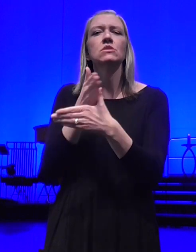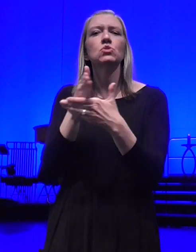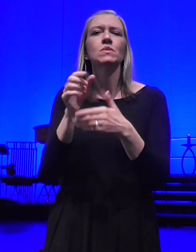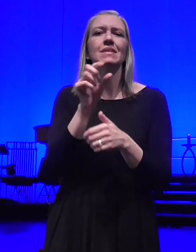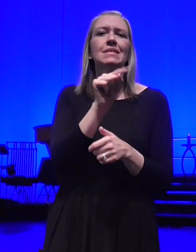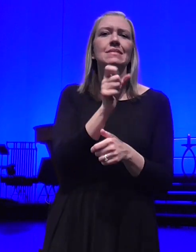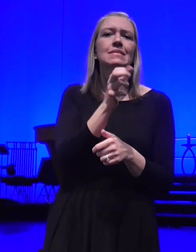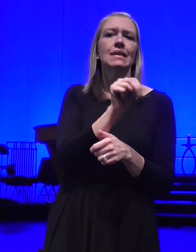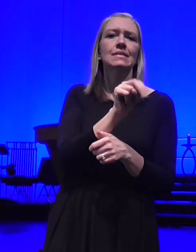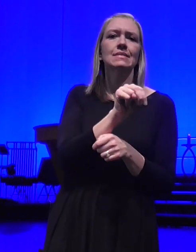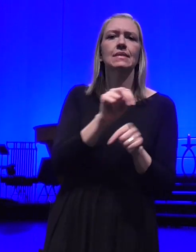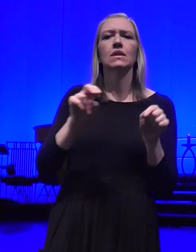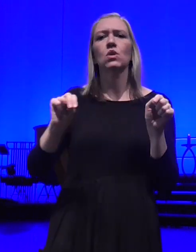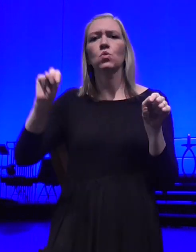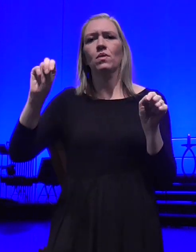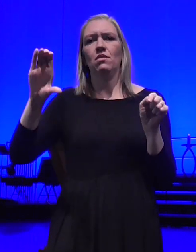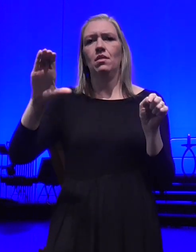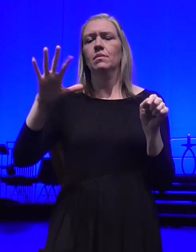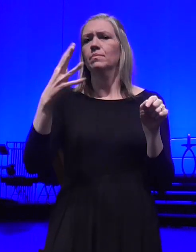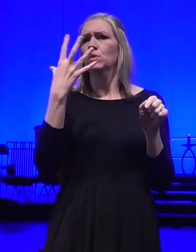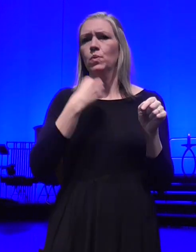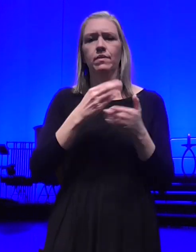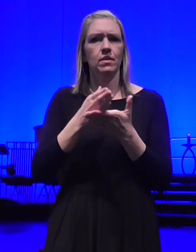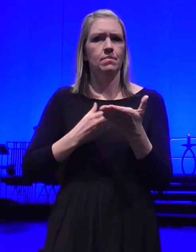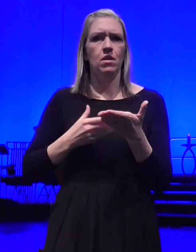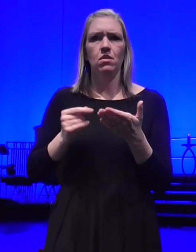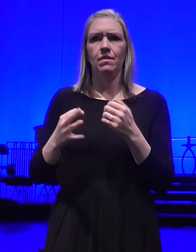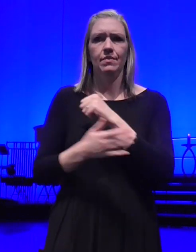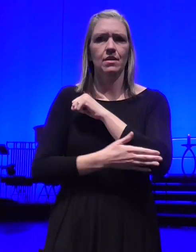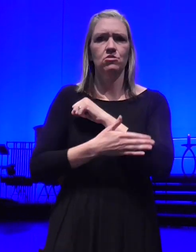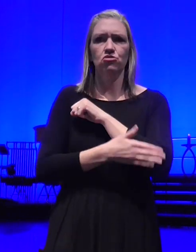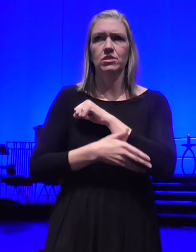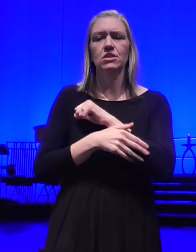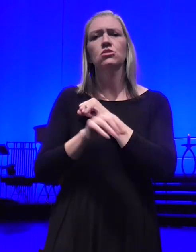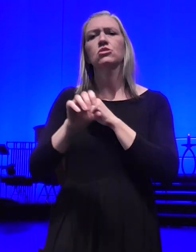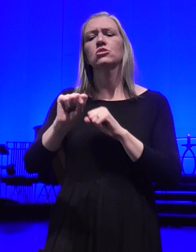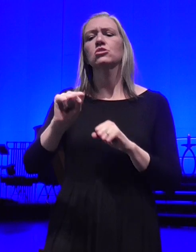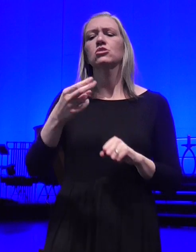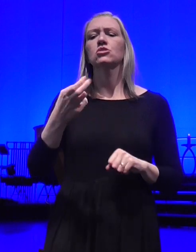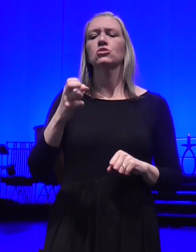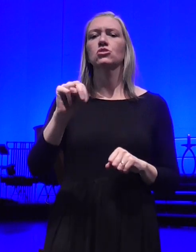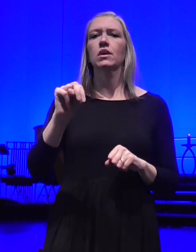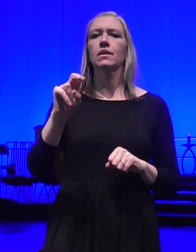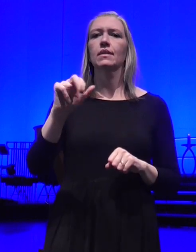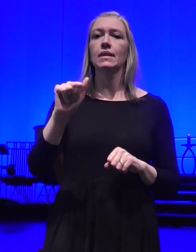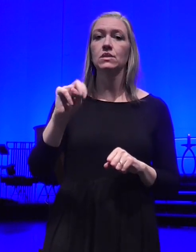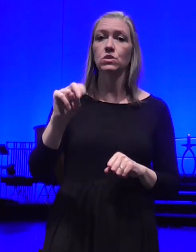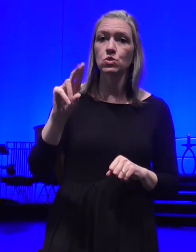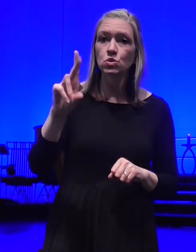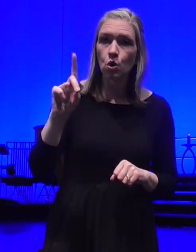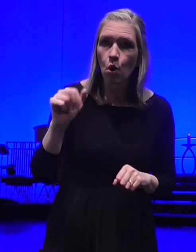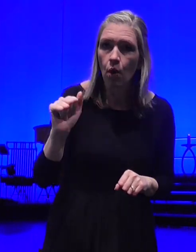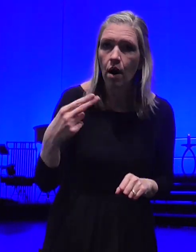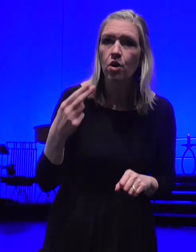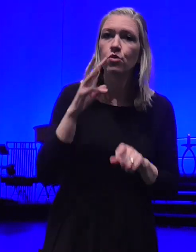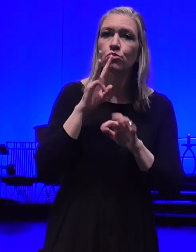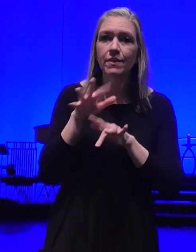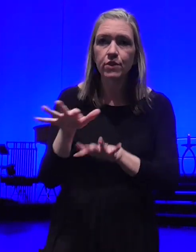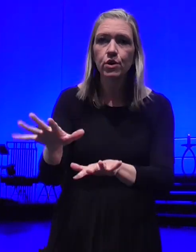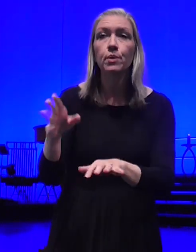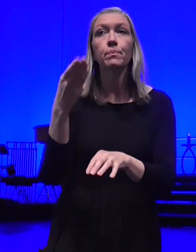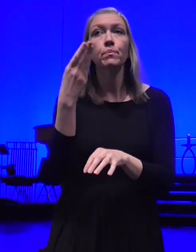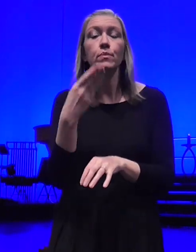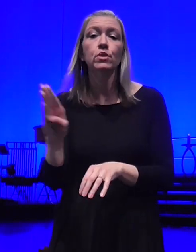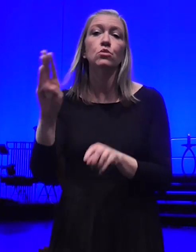Tennessee and North Carolina. It's a beautiful part of our country. Shenandoah River, Blue Ridge Mountains, you know that whole